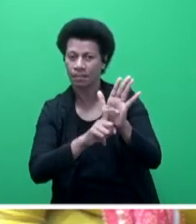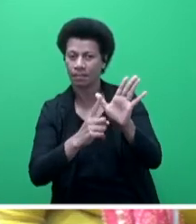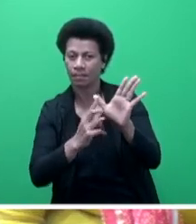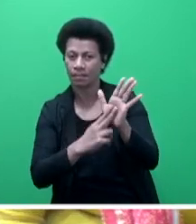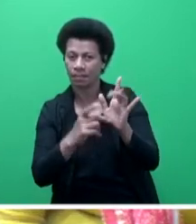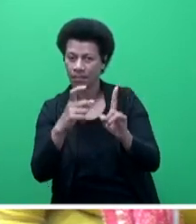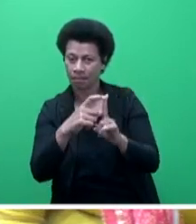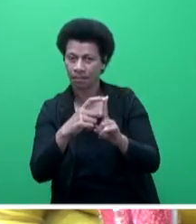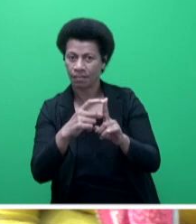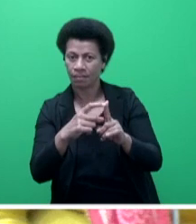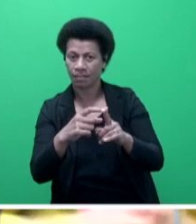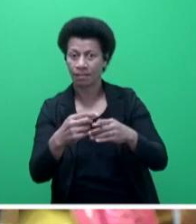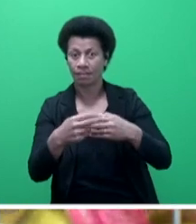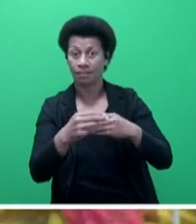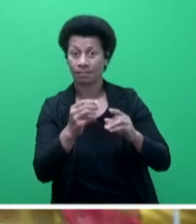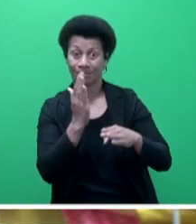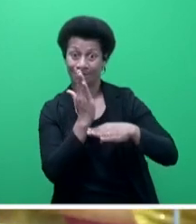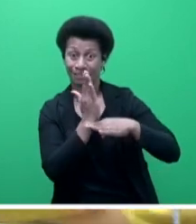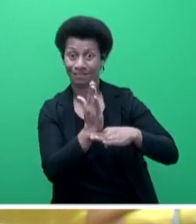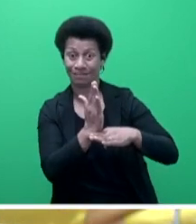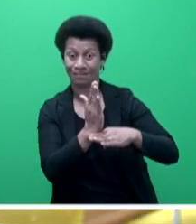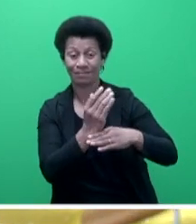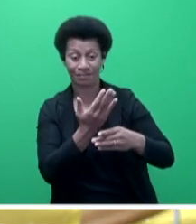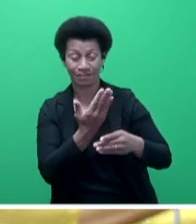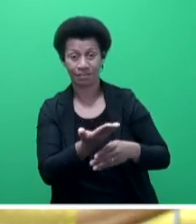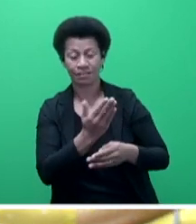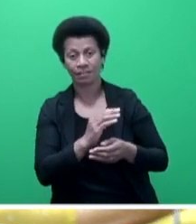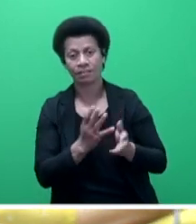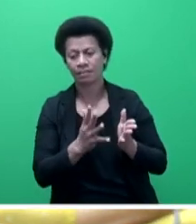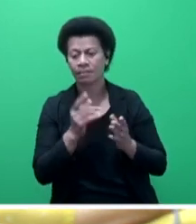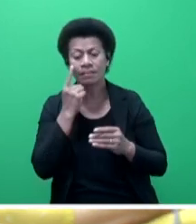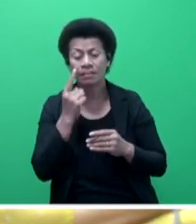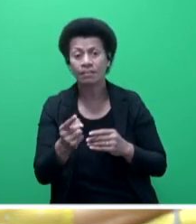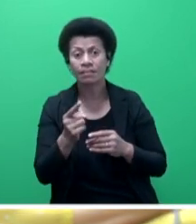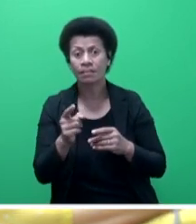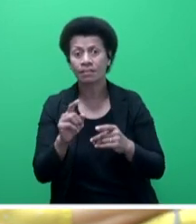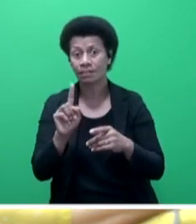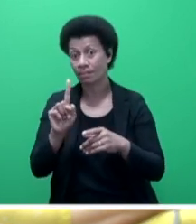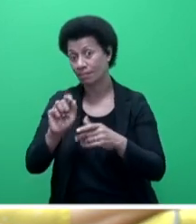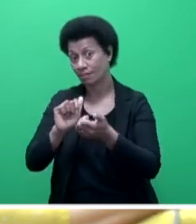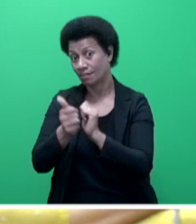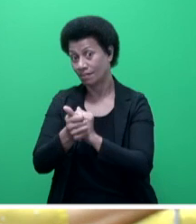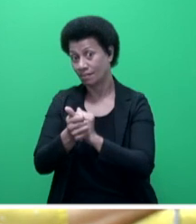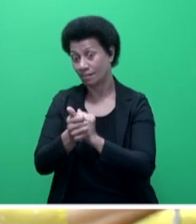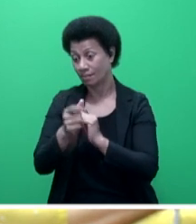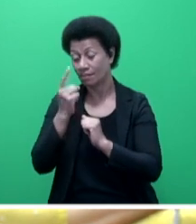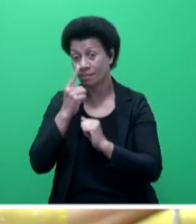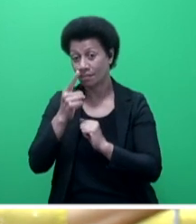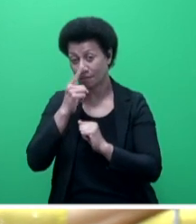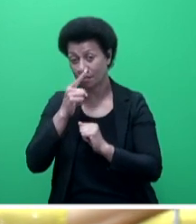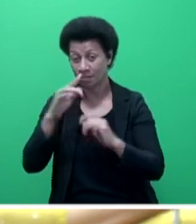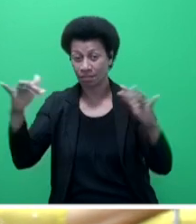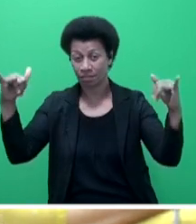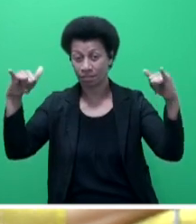New Zealand, and various other parts of the world. We also have seen, just with them, one game being played in Suva, we saw the number of people that turned